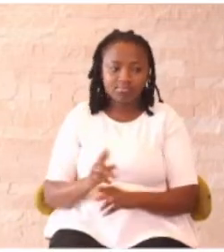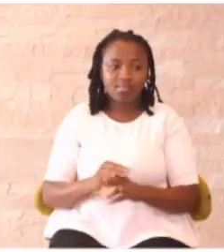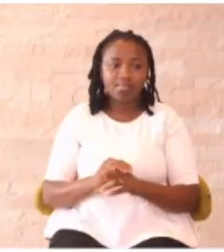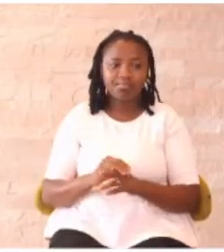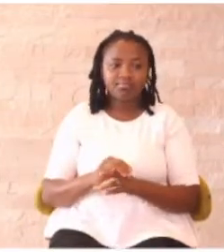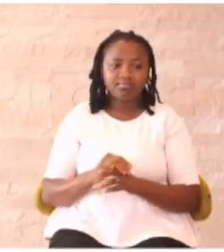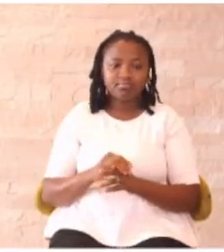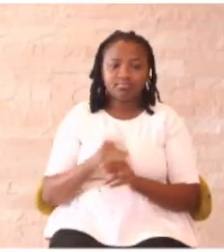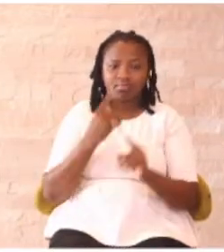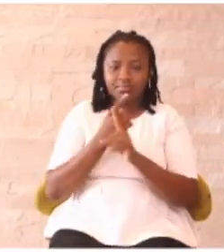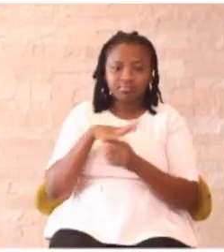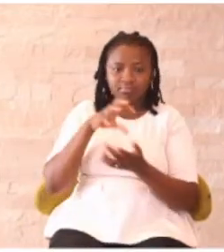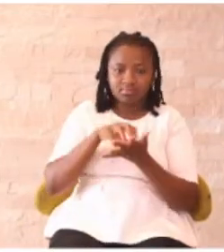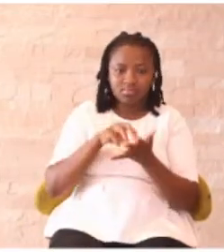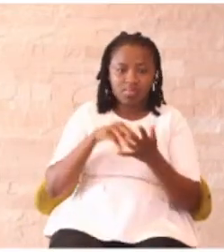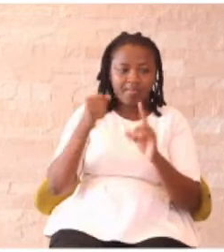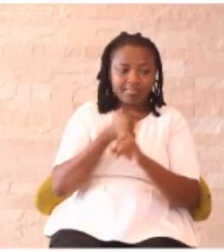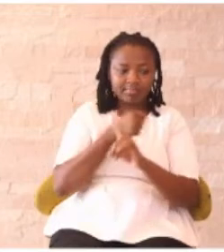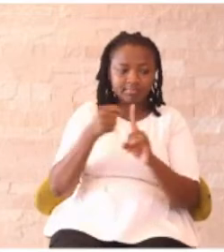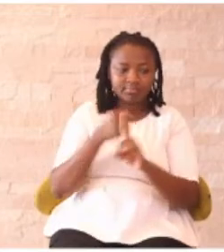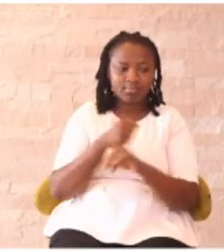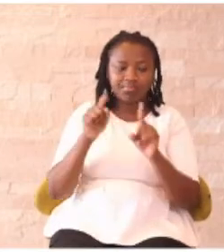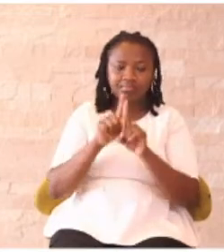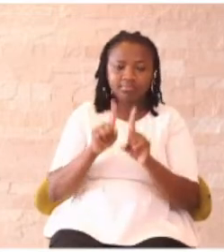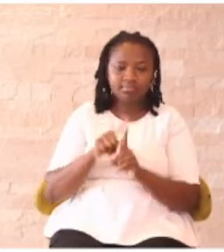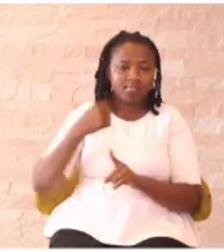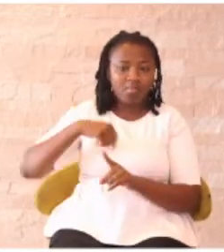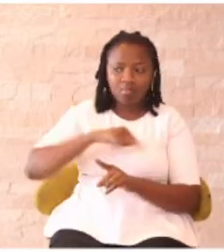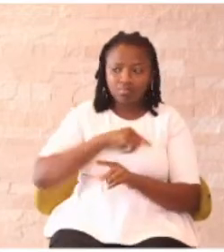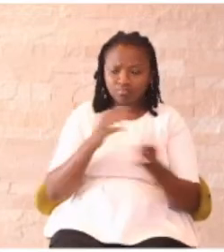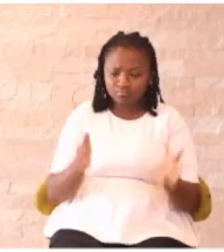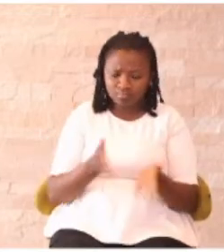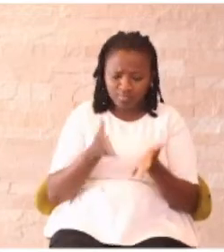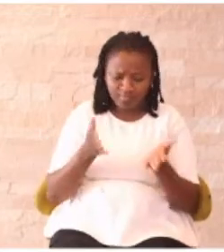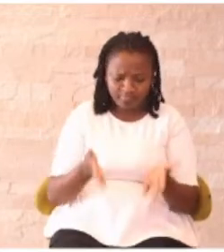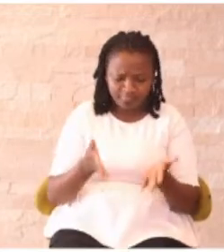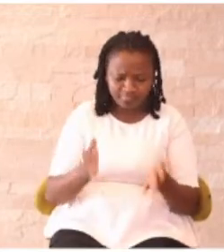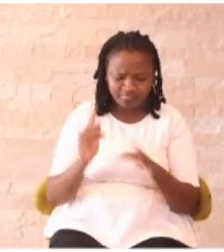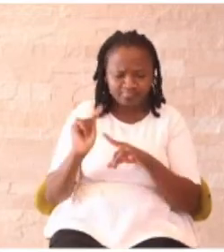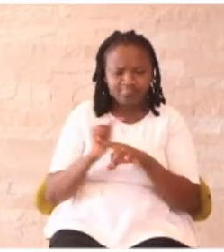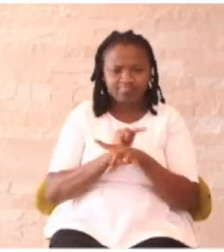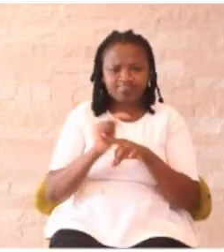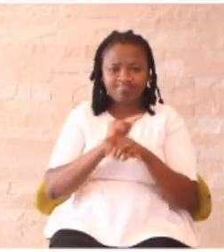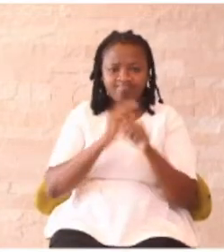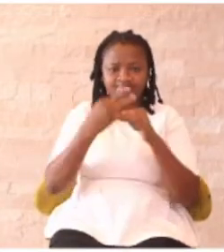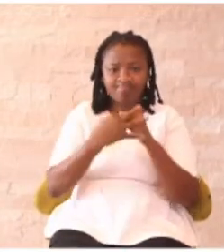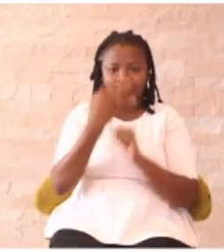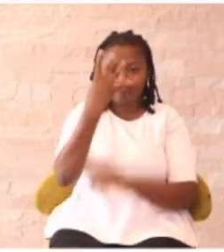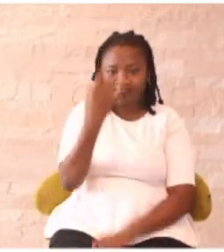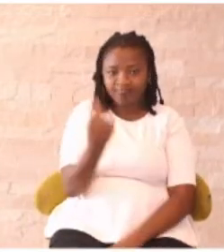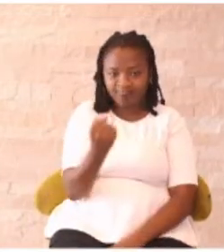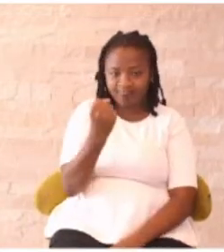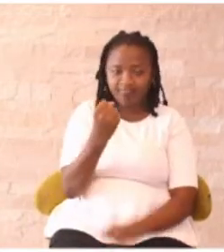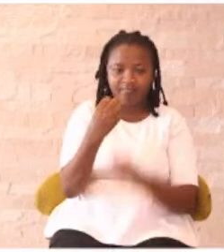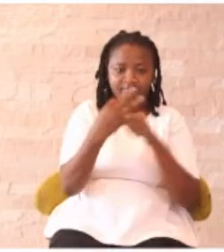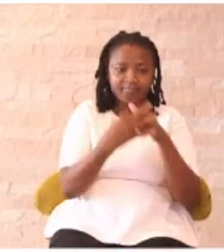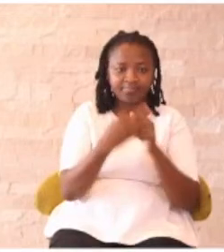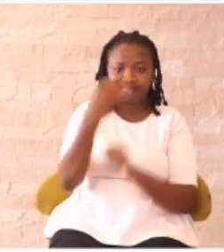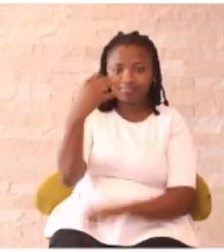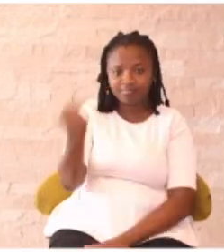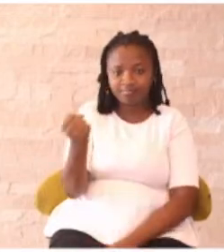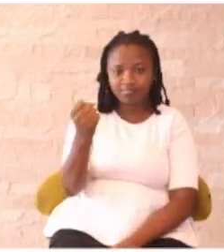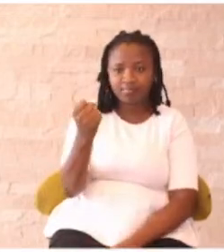these cases of violence. And we are currently training 85 service